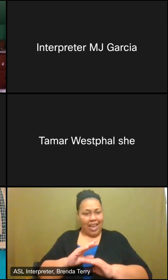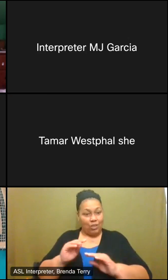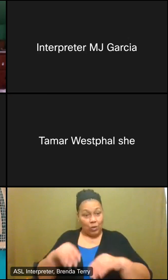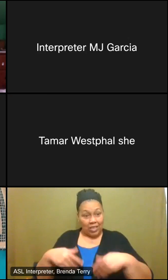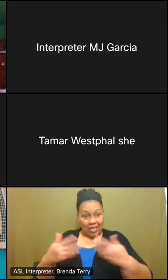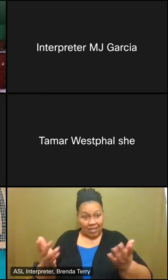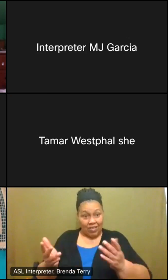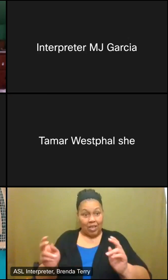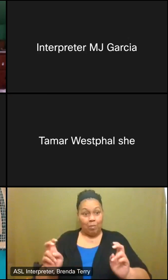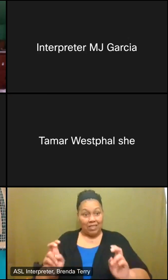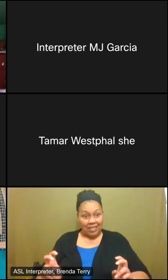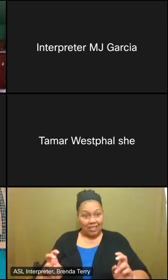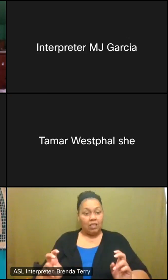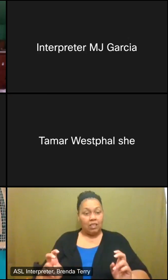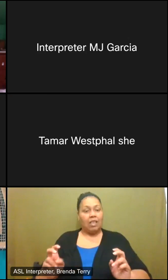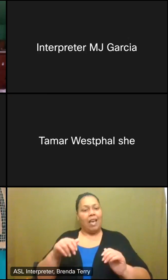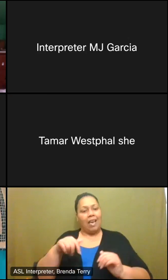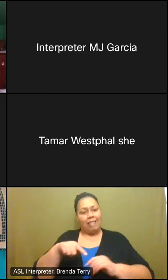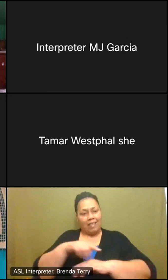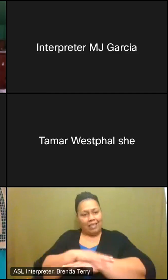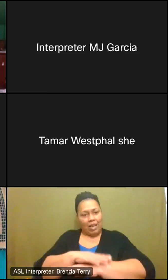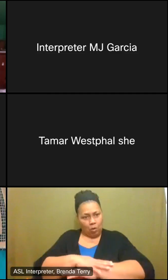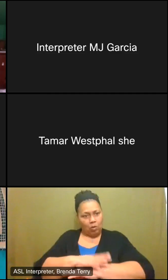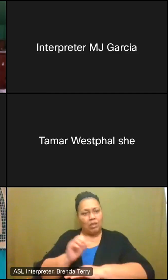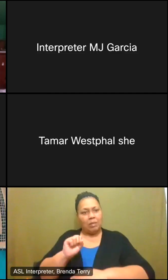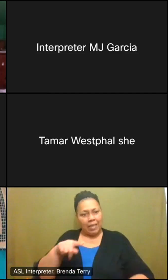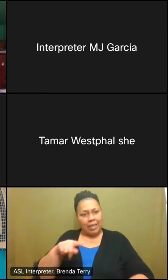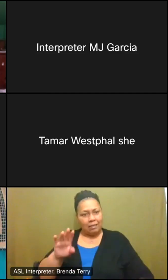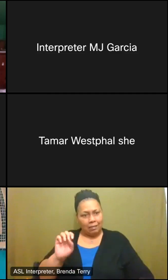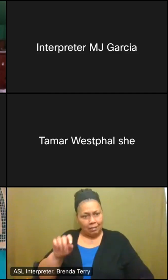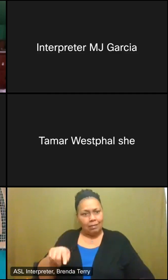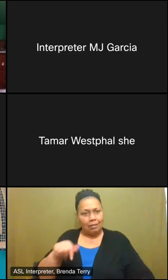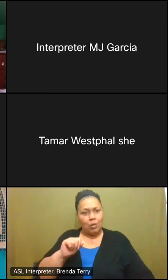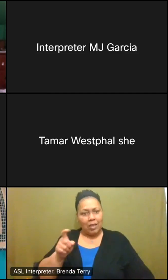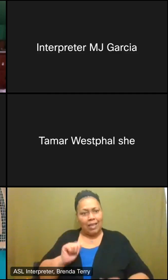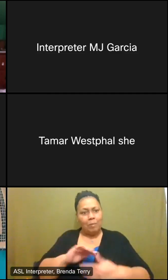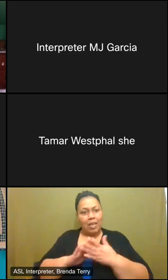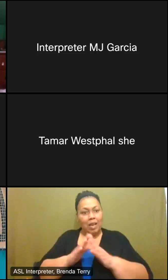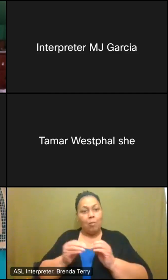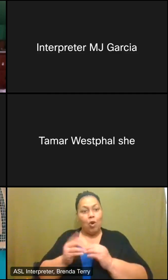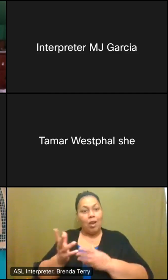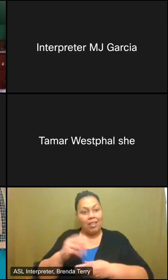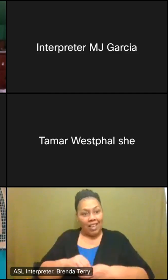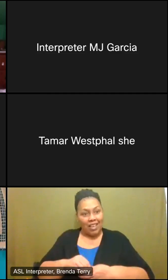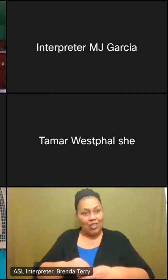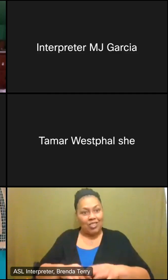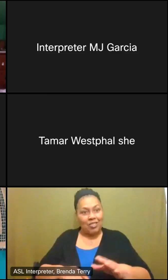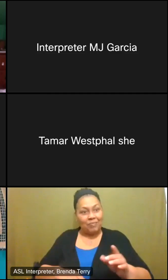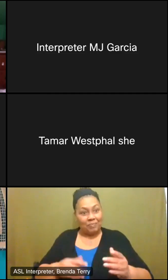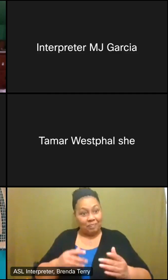to be engaged. So I wondered if that was something that you wouldn't mind speaking a little bit more to.